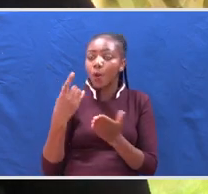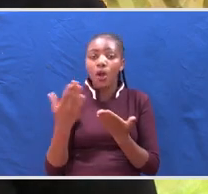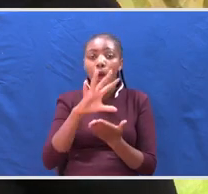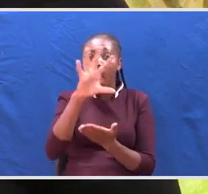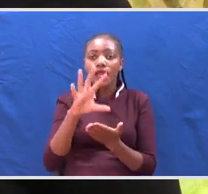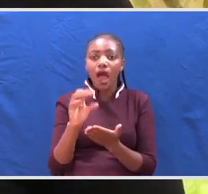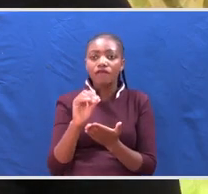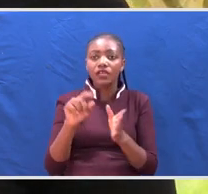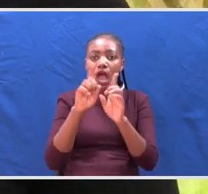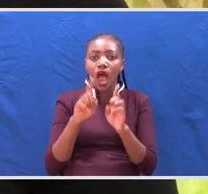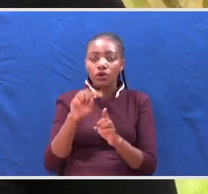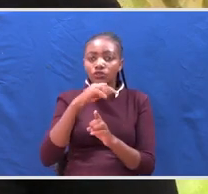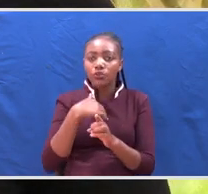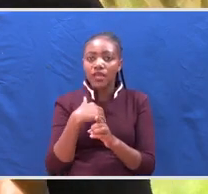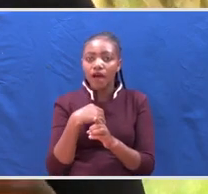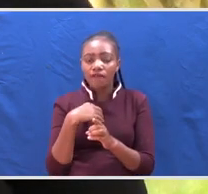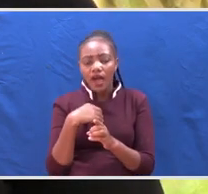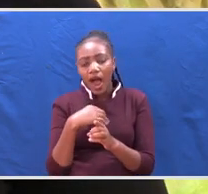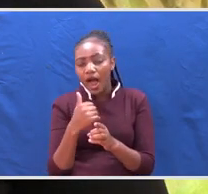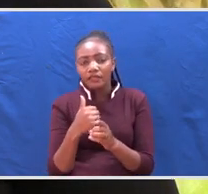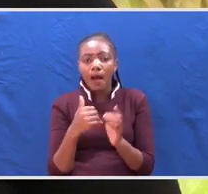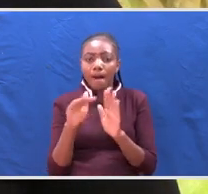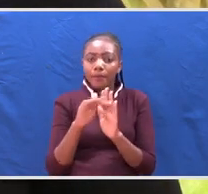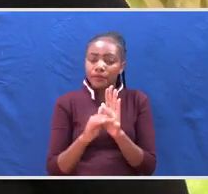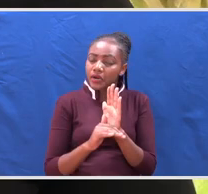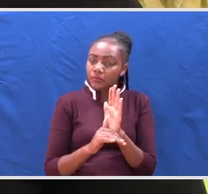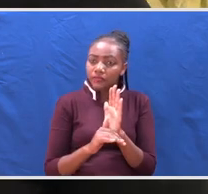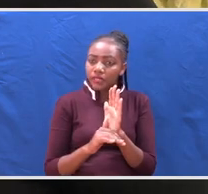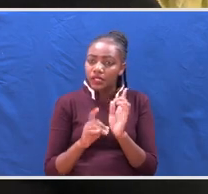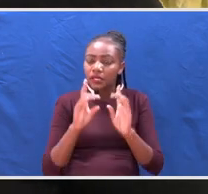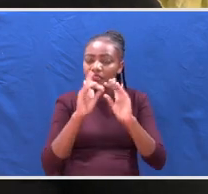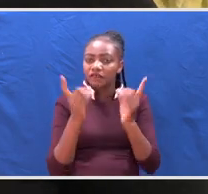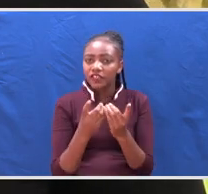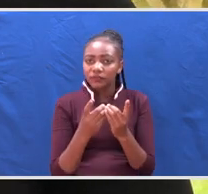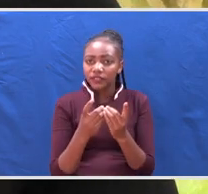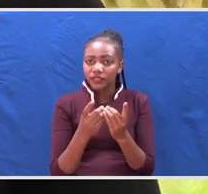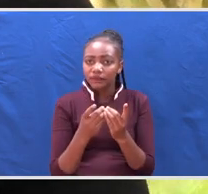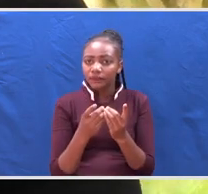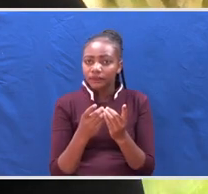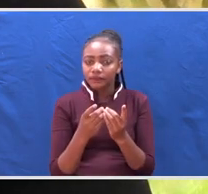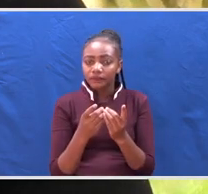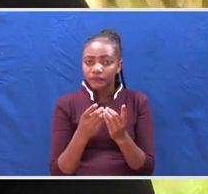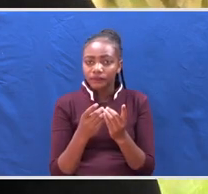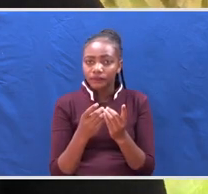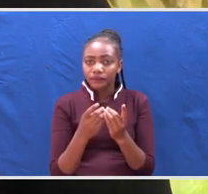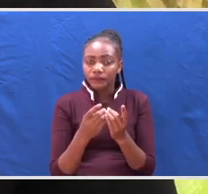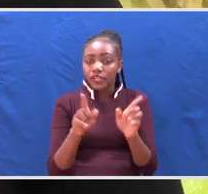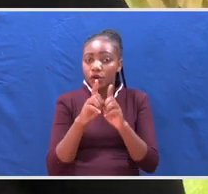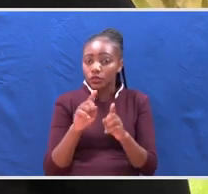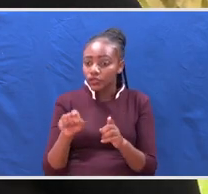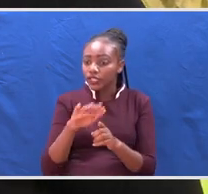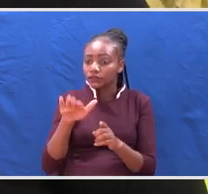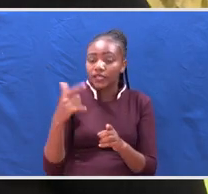also, we have biodiversity hotspots. We have bird watching hotspots. Lewa Wildlife Conservancy was ranked the